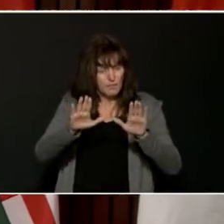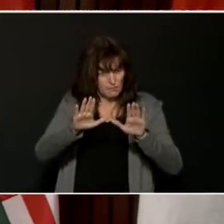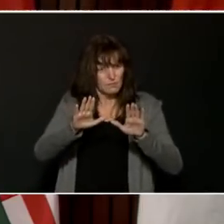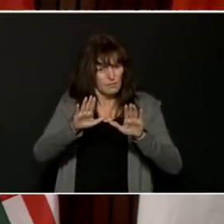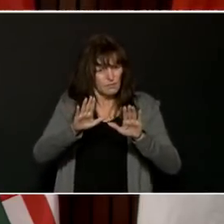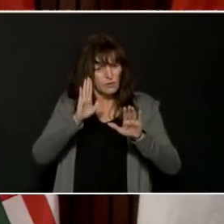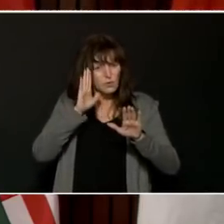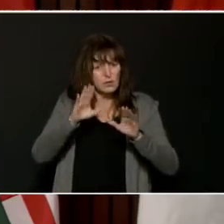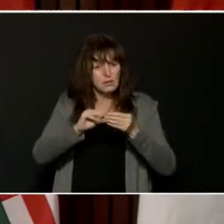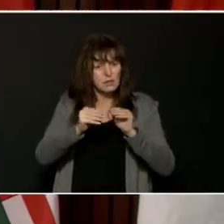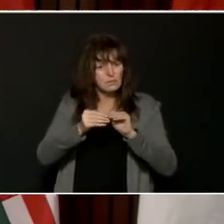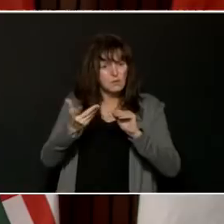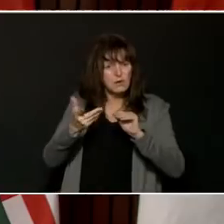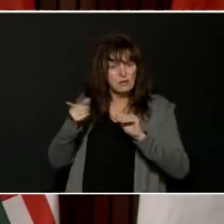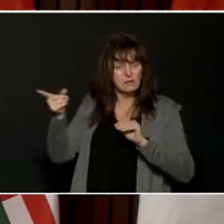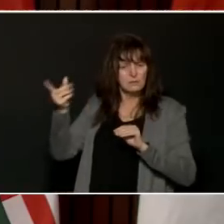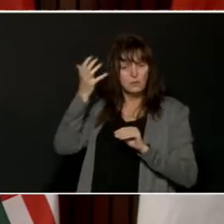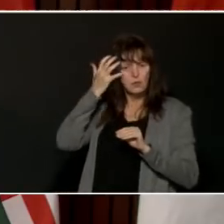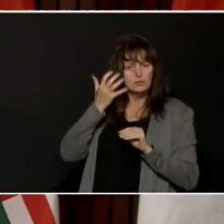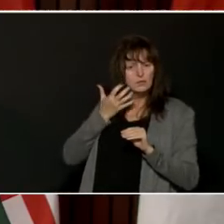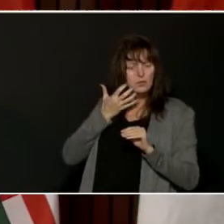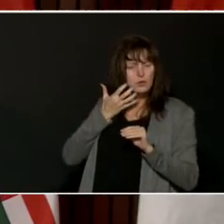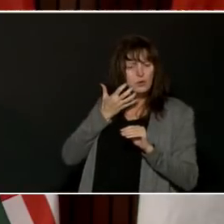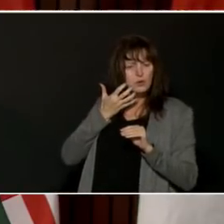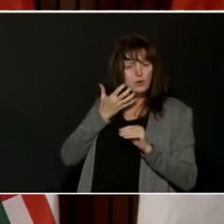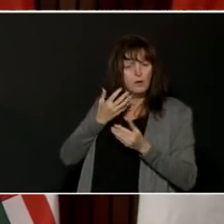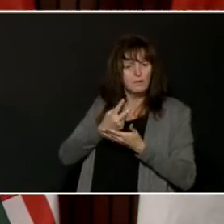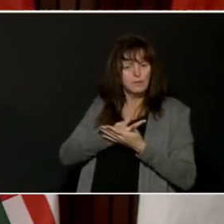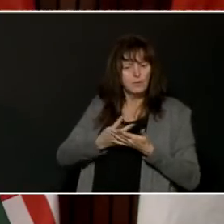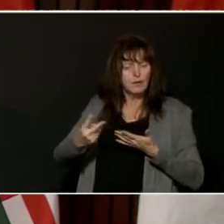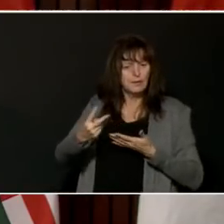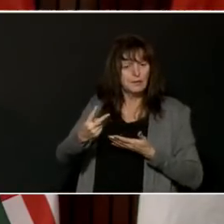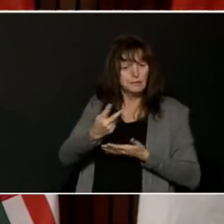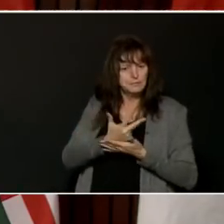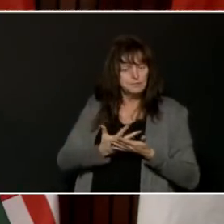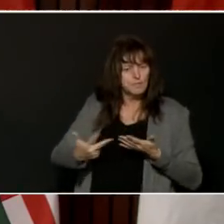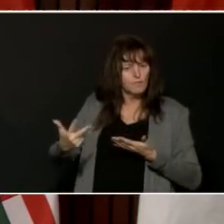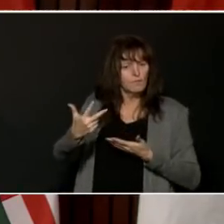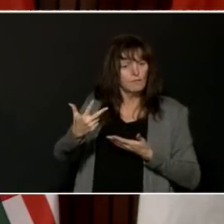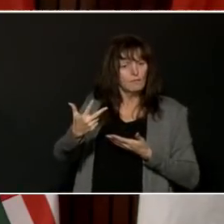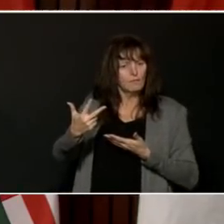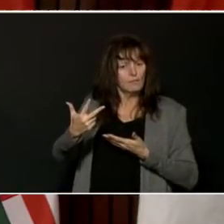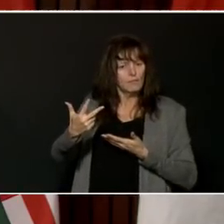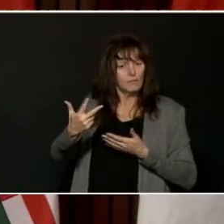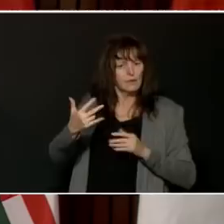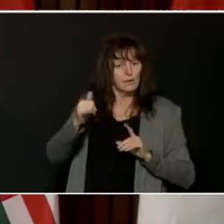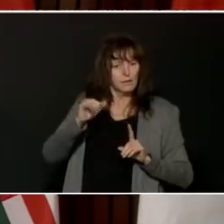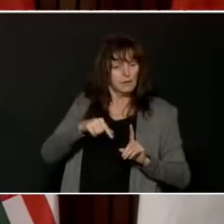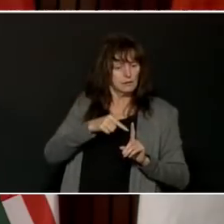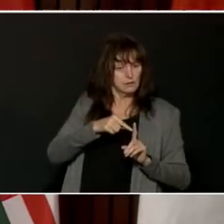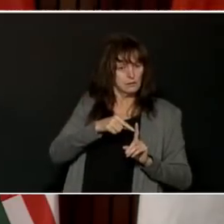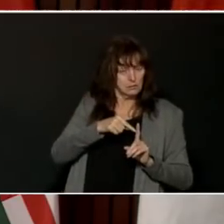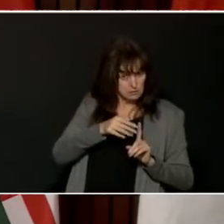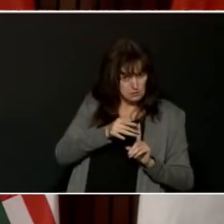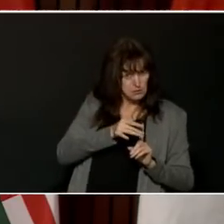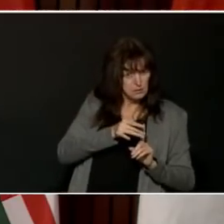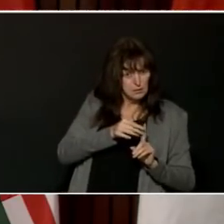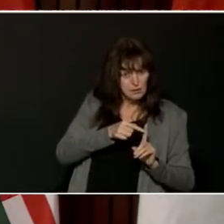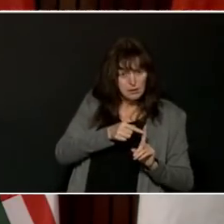in 2 or 3 weeks from now. And so every day that you wait, you've got bigger spread and you've got a